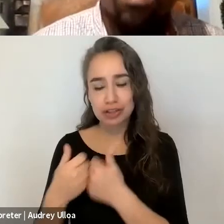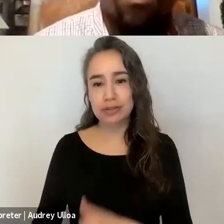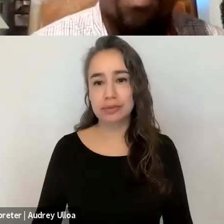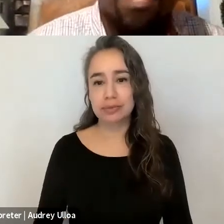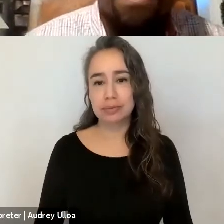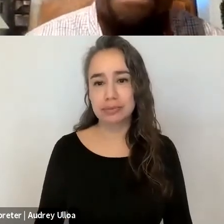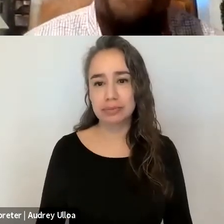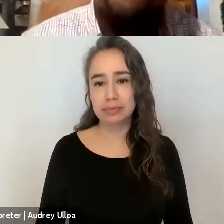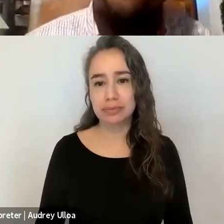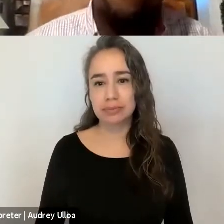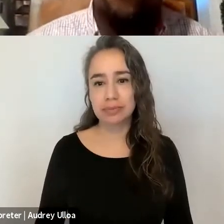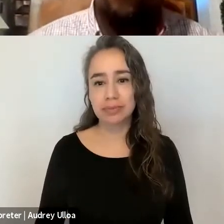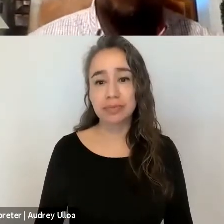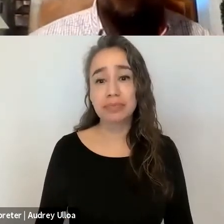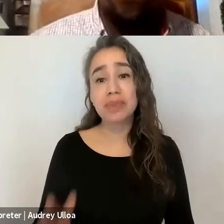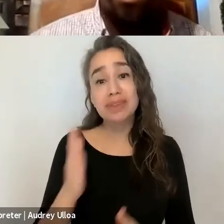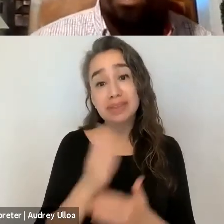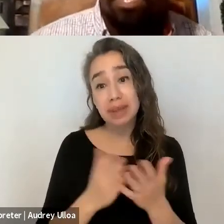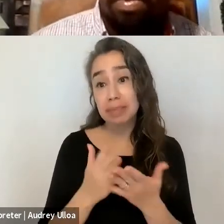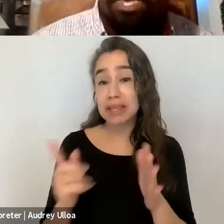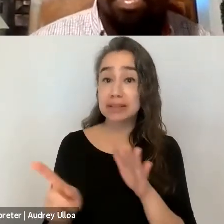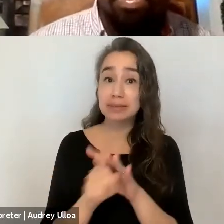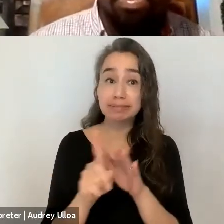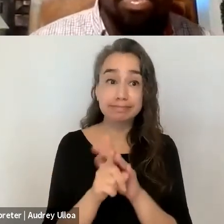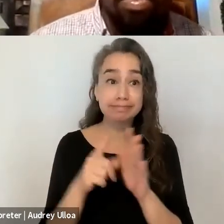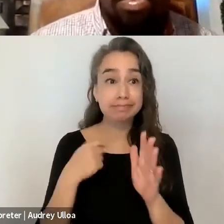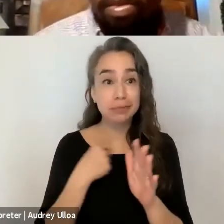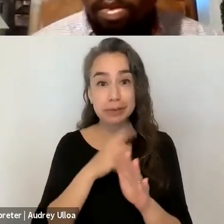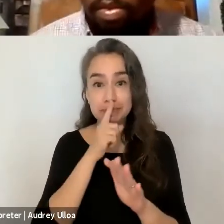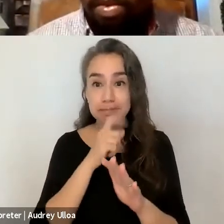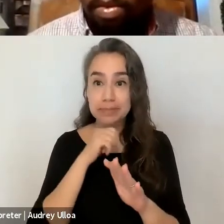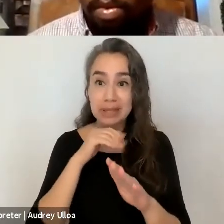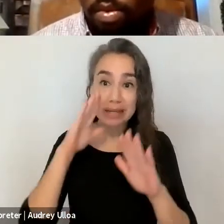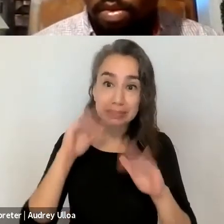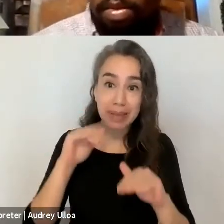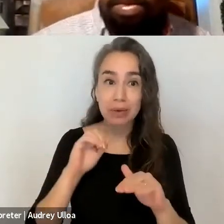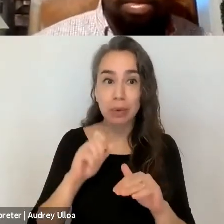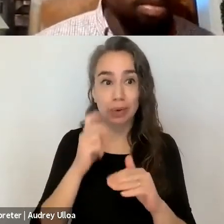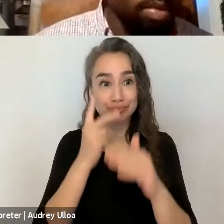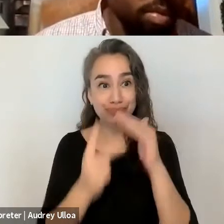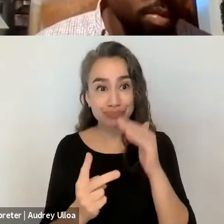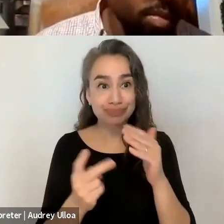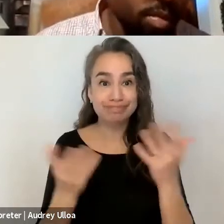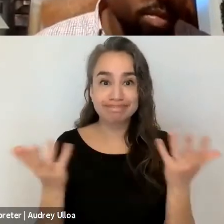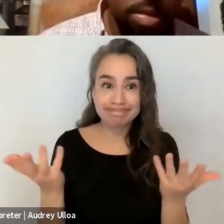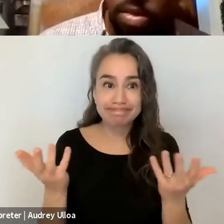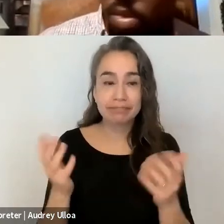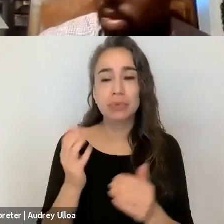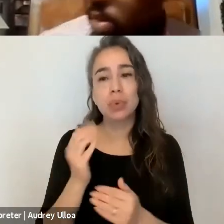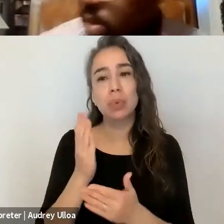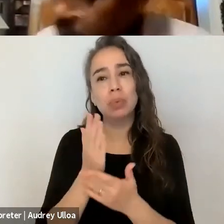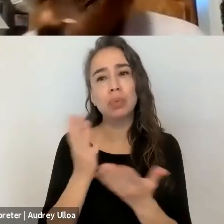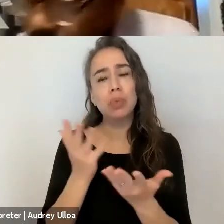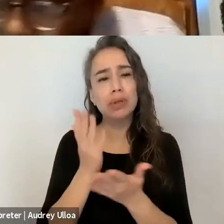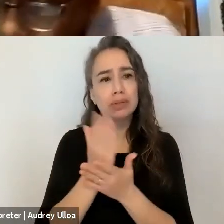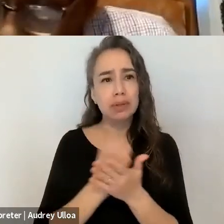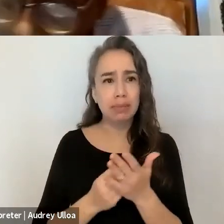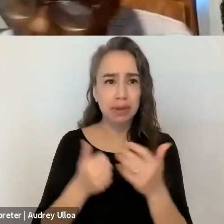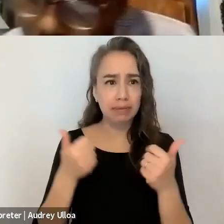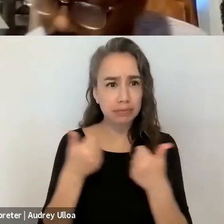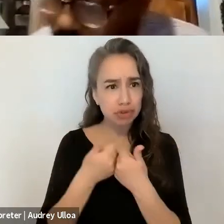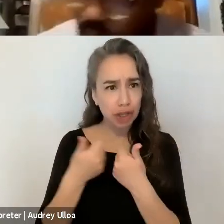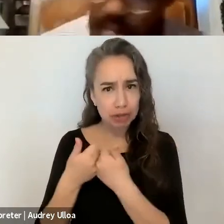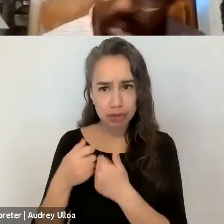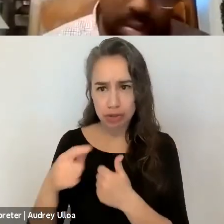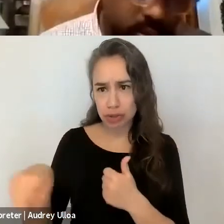that come up that we didn't expect or we didn't anticipate. So what are some of the challenges that, you know, you're facing